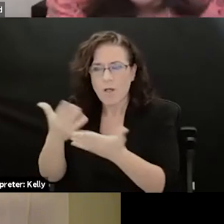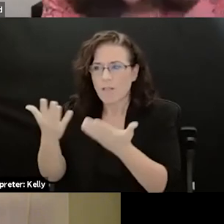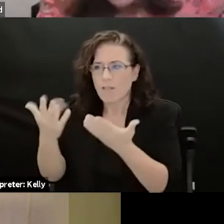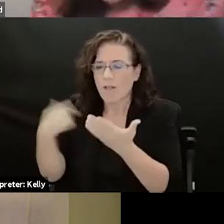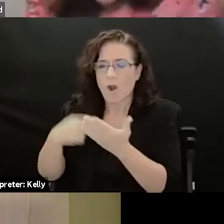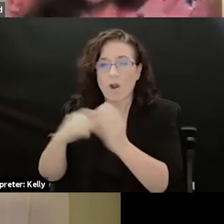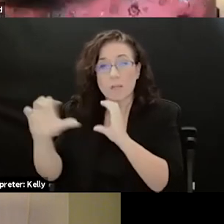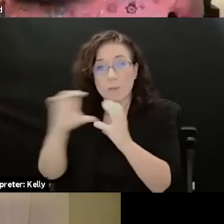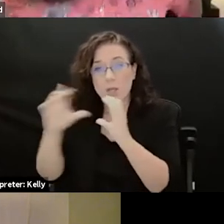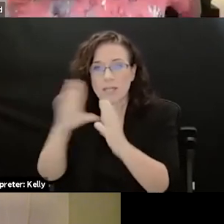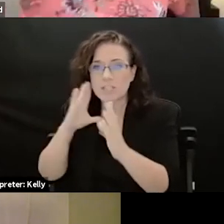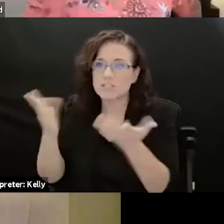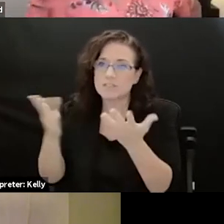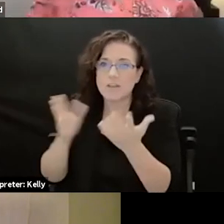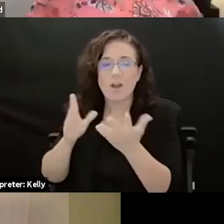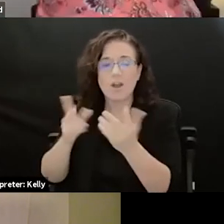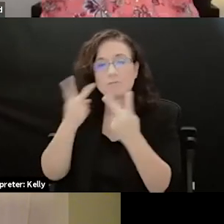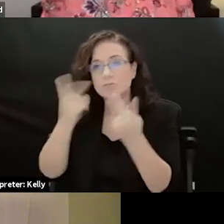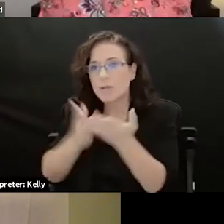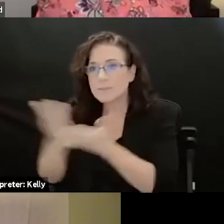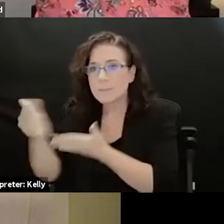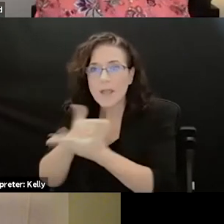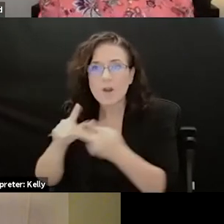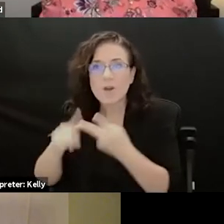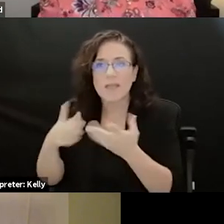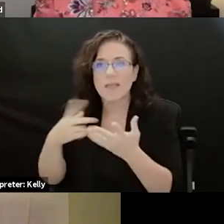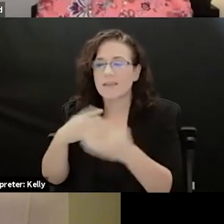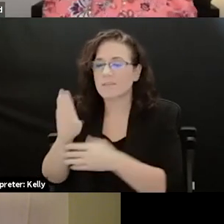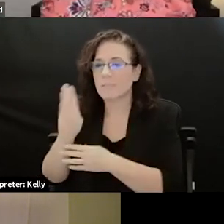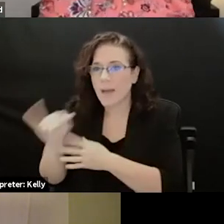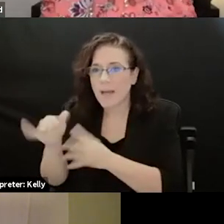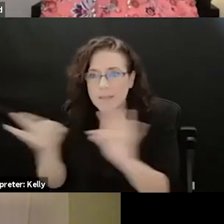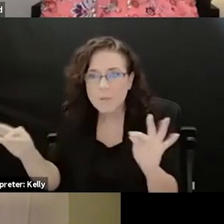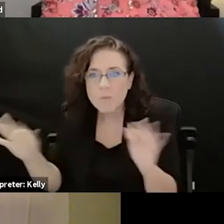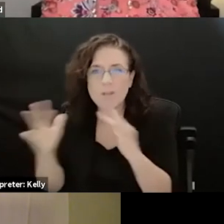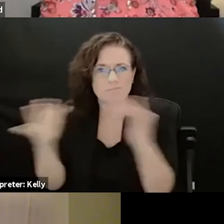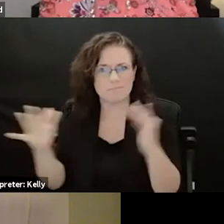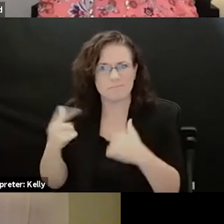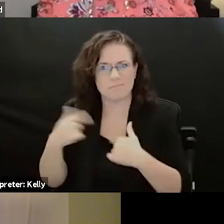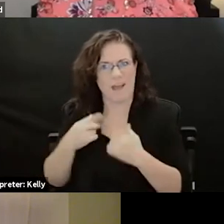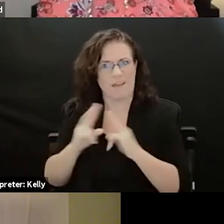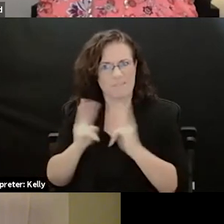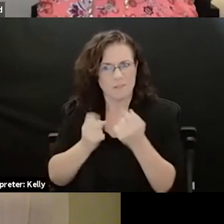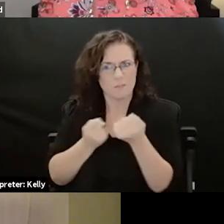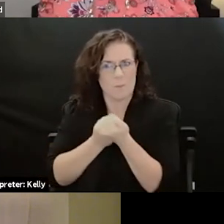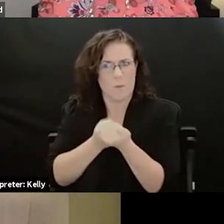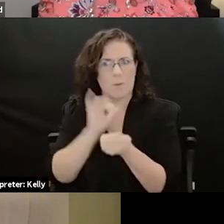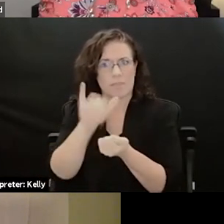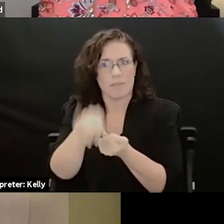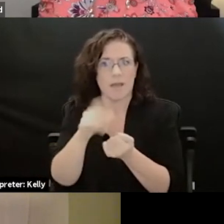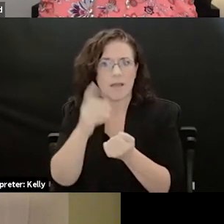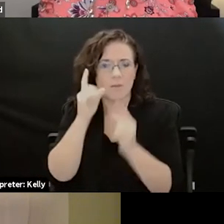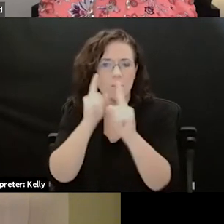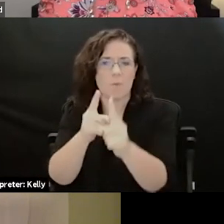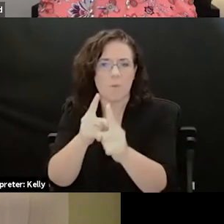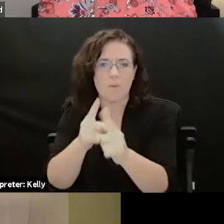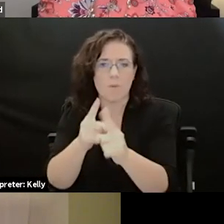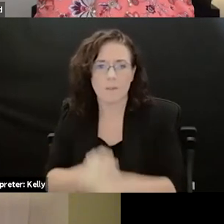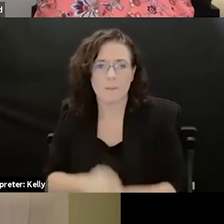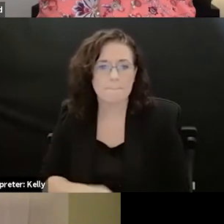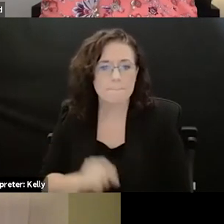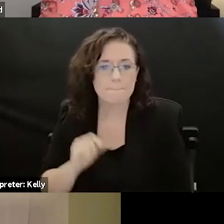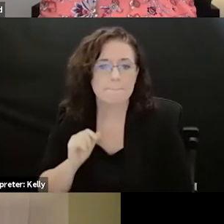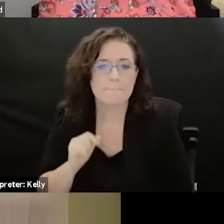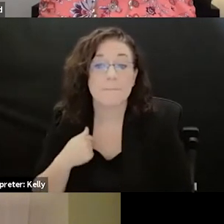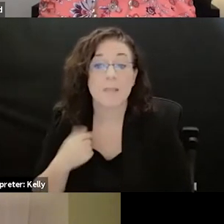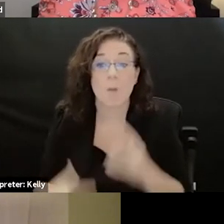um and such and i you know very much in support thank you thanks i would just like to add in